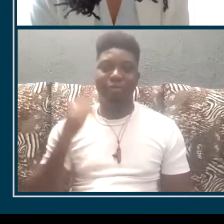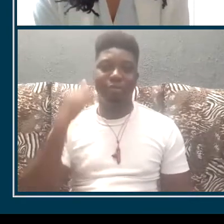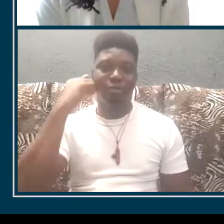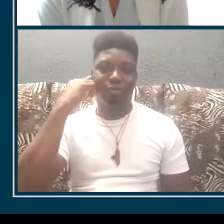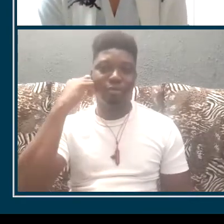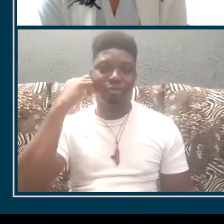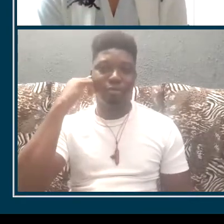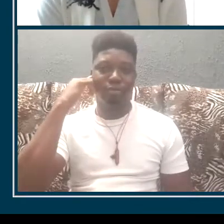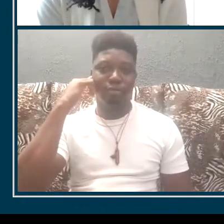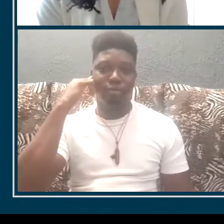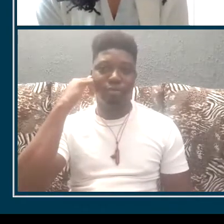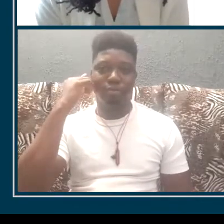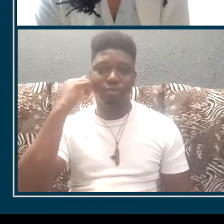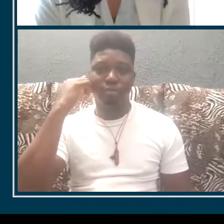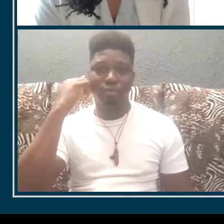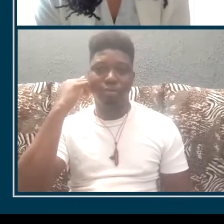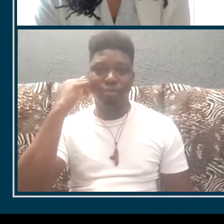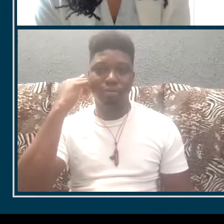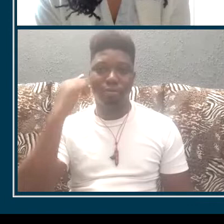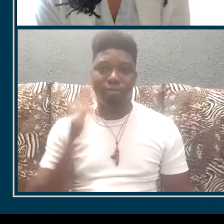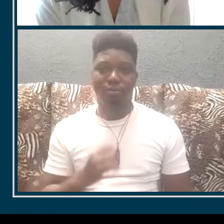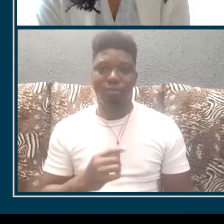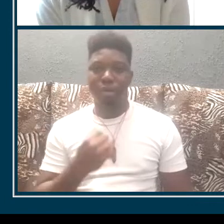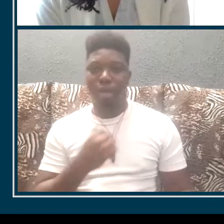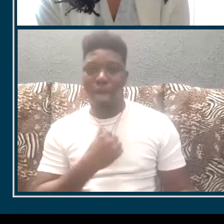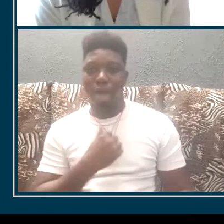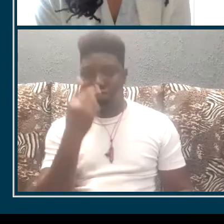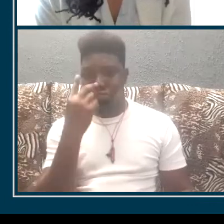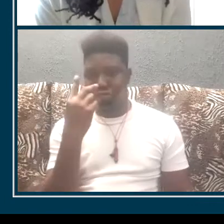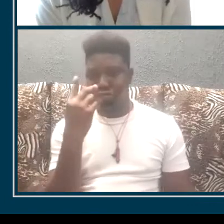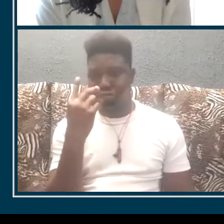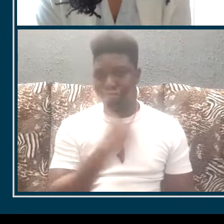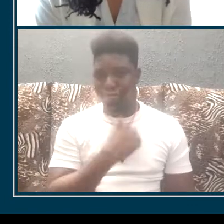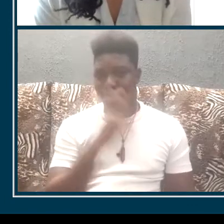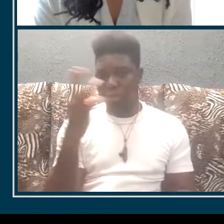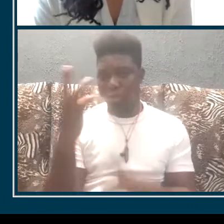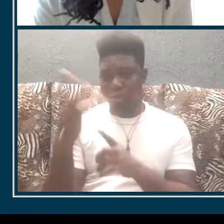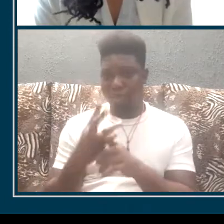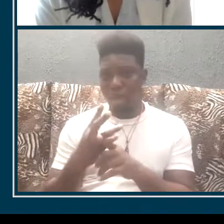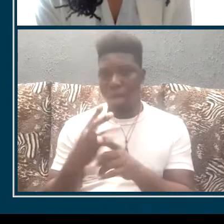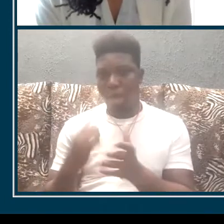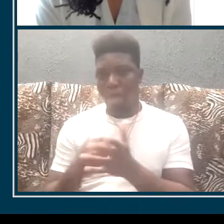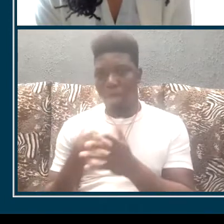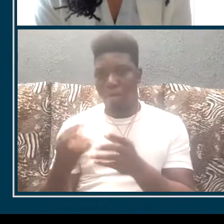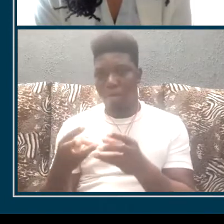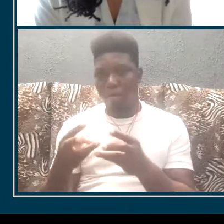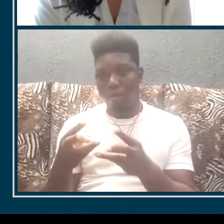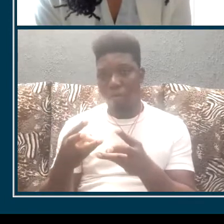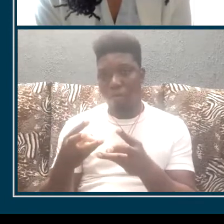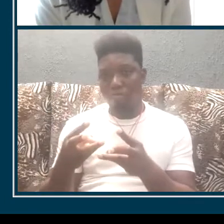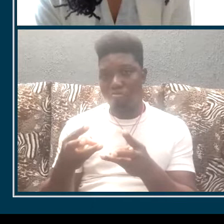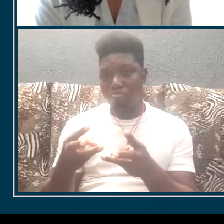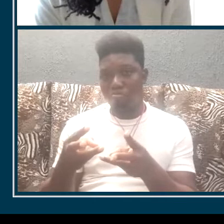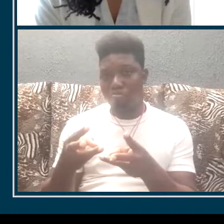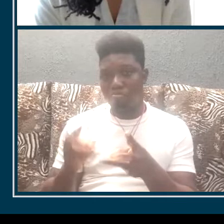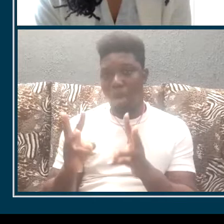I've never really considered myself an advocate in the conventional way, which is to say, I'm not a person